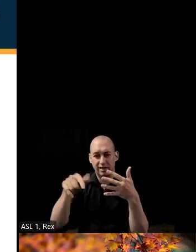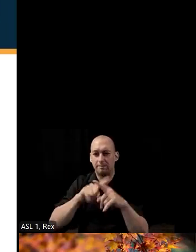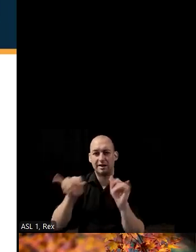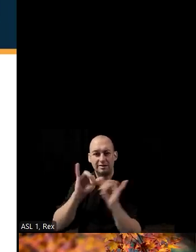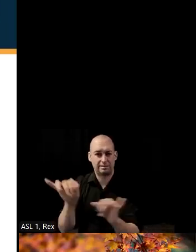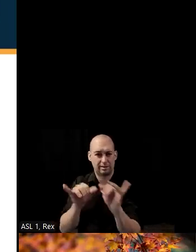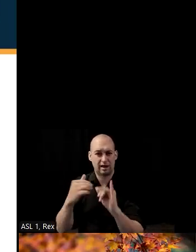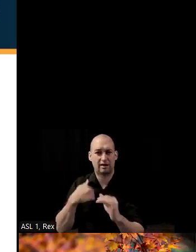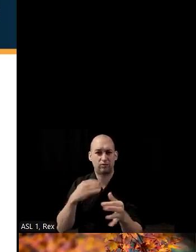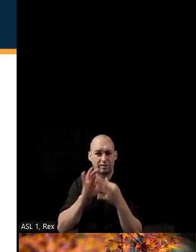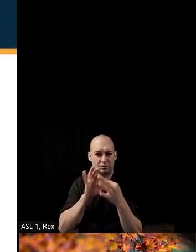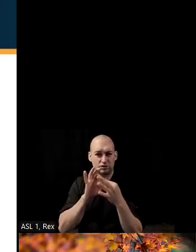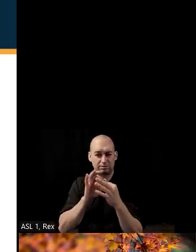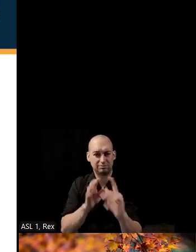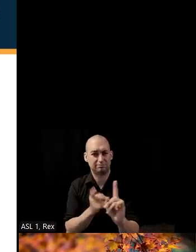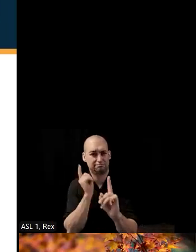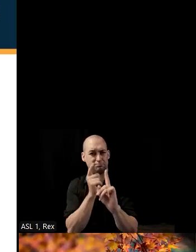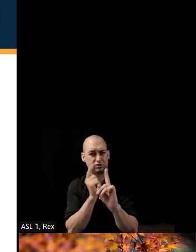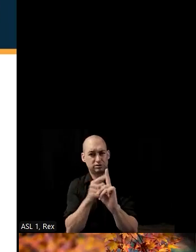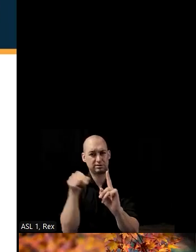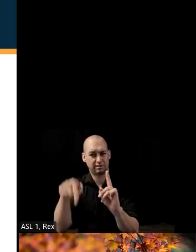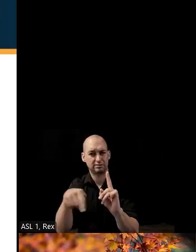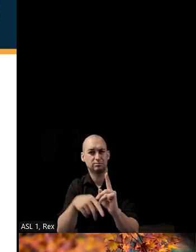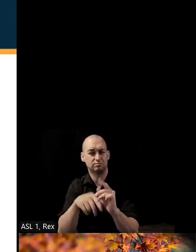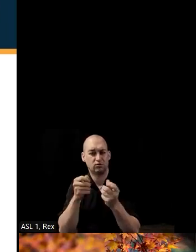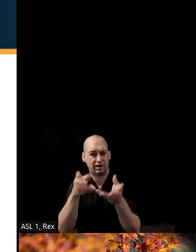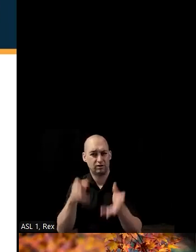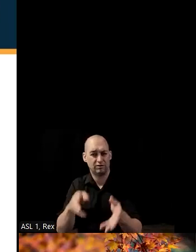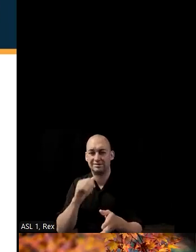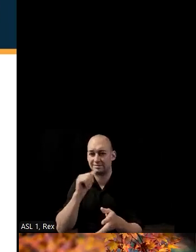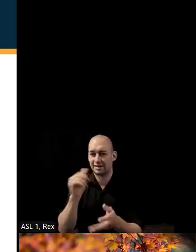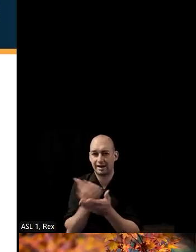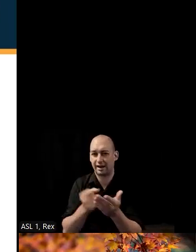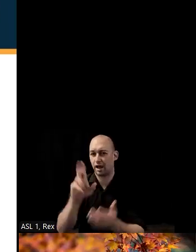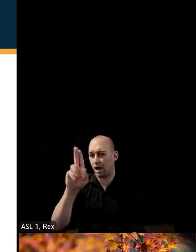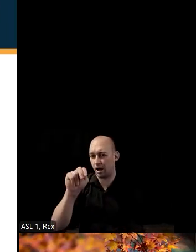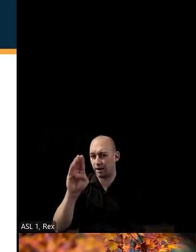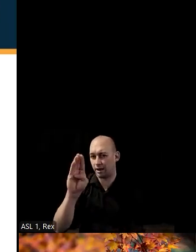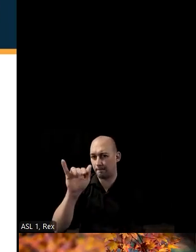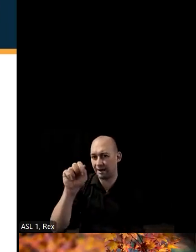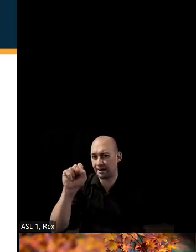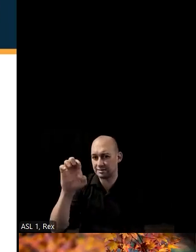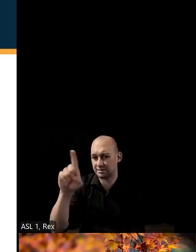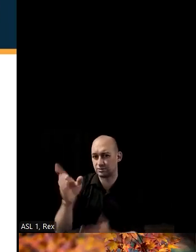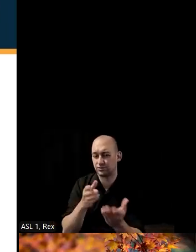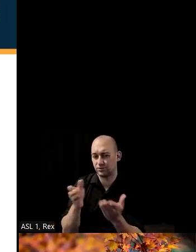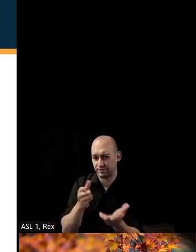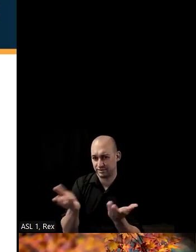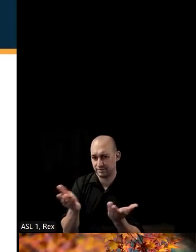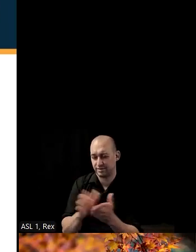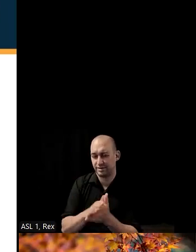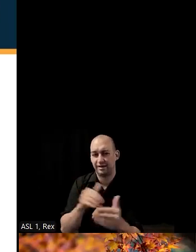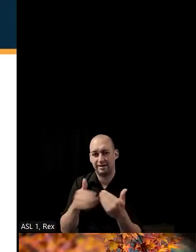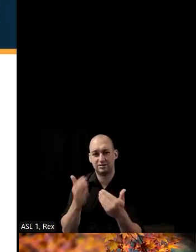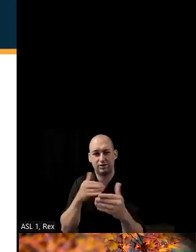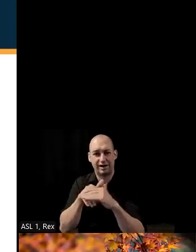they prioritize providers. You're not really getting unbiased services through those providers. Easier access to